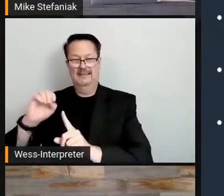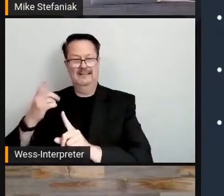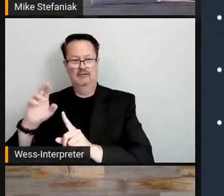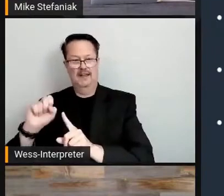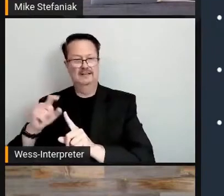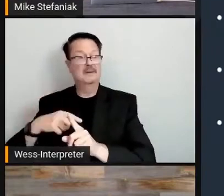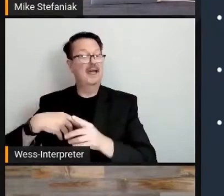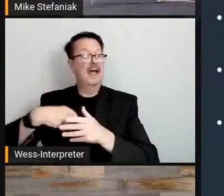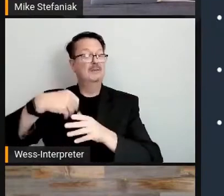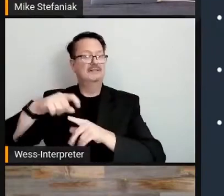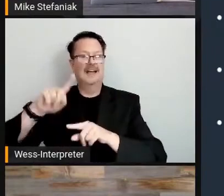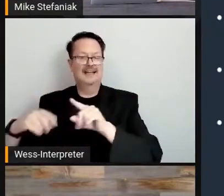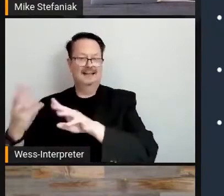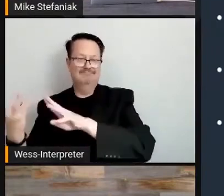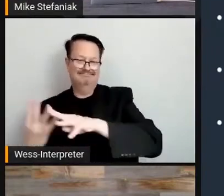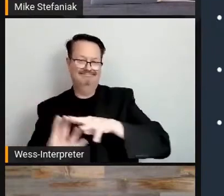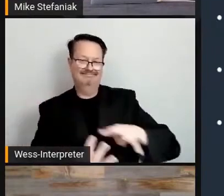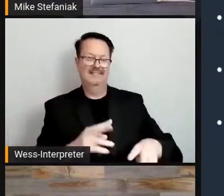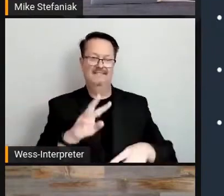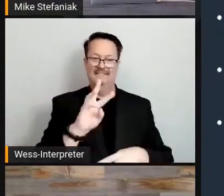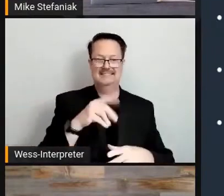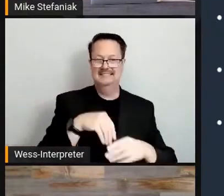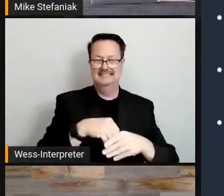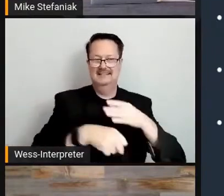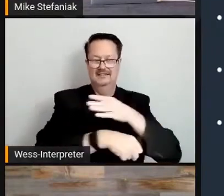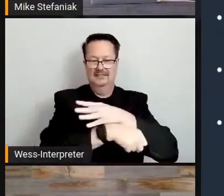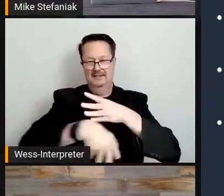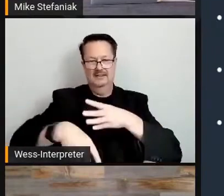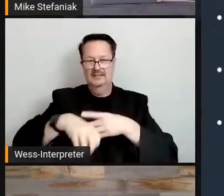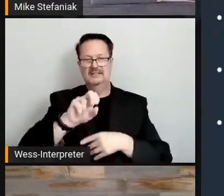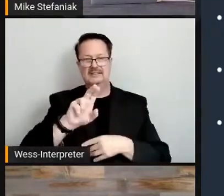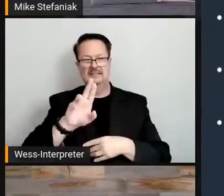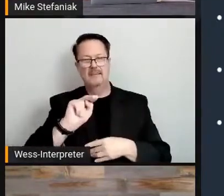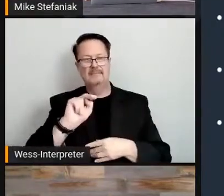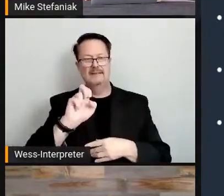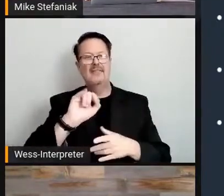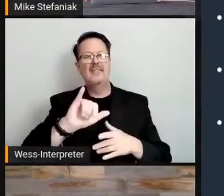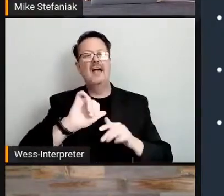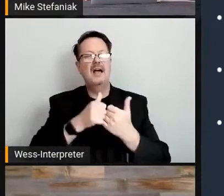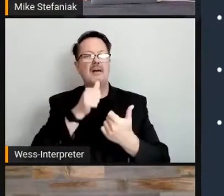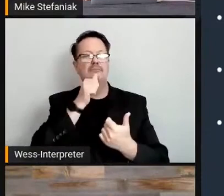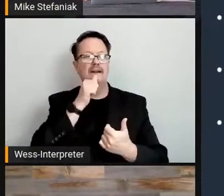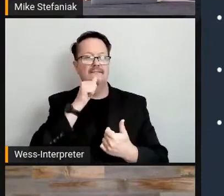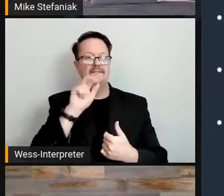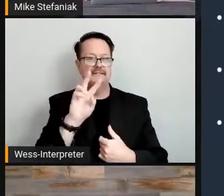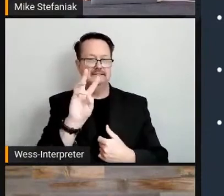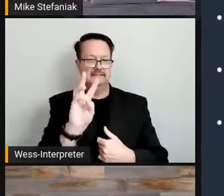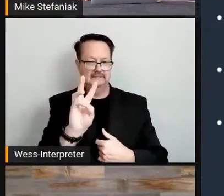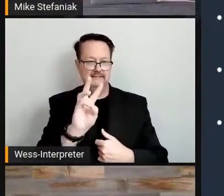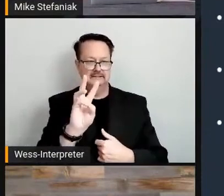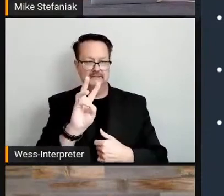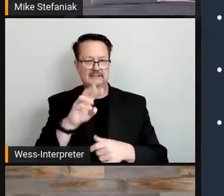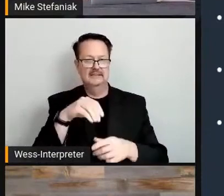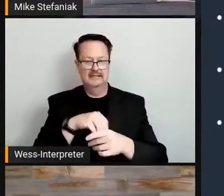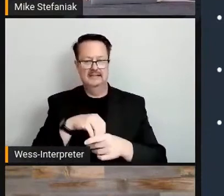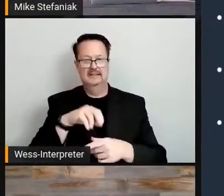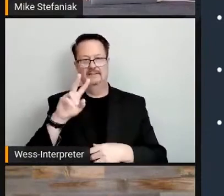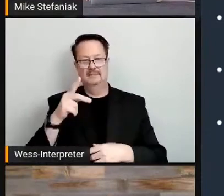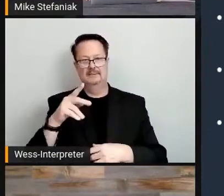hit your v6 addresses in that subnet. So that's how you do private v6 in the VPC